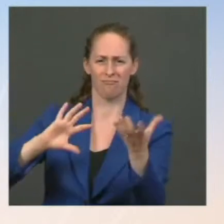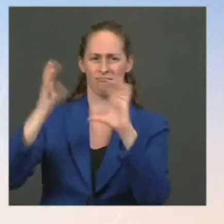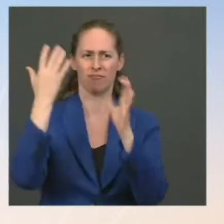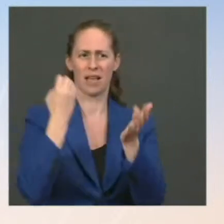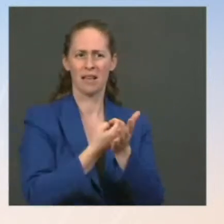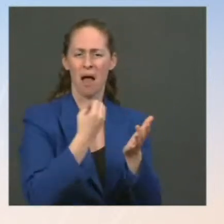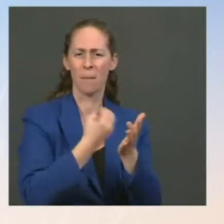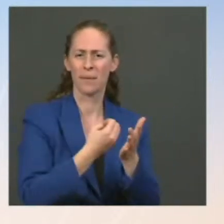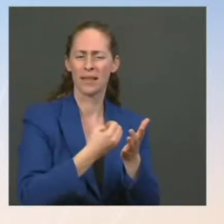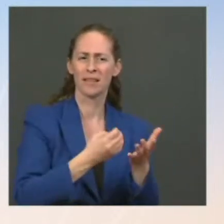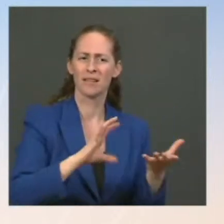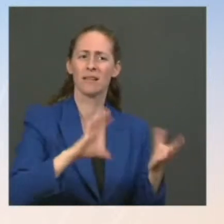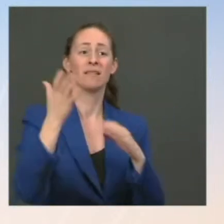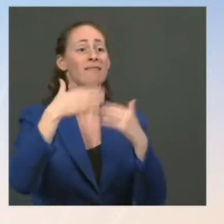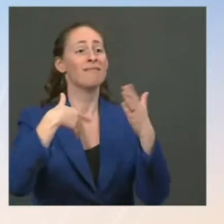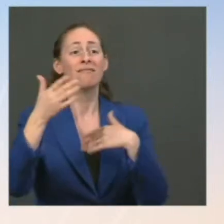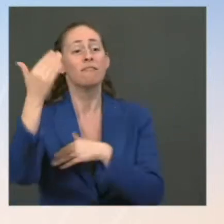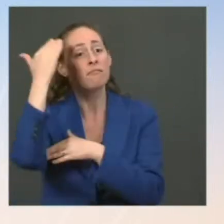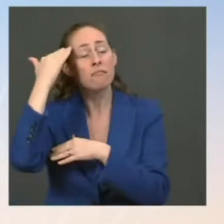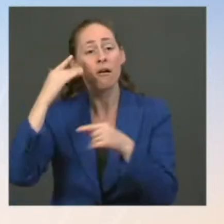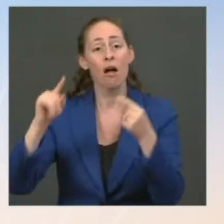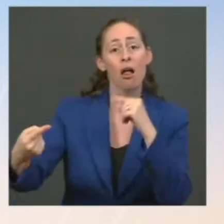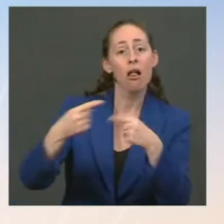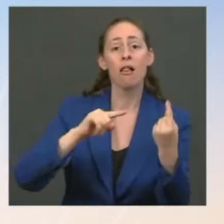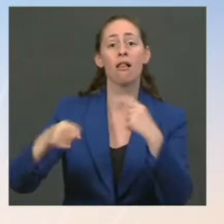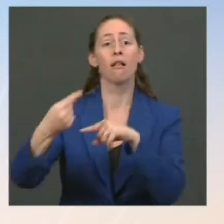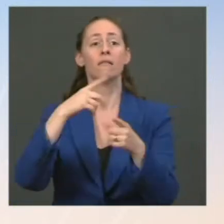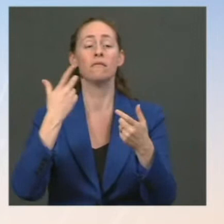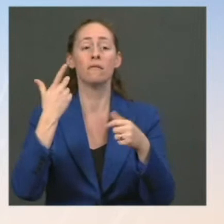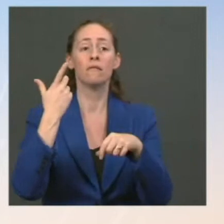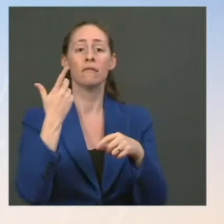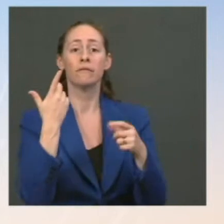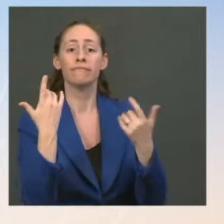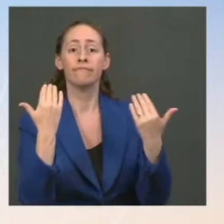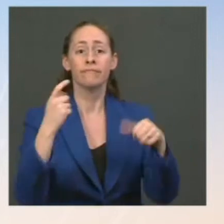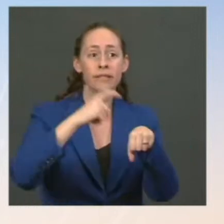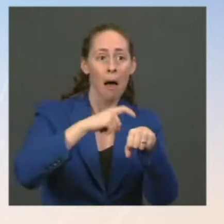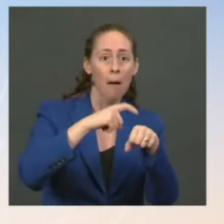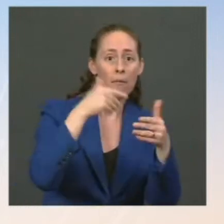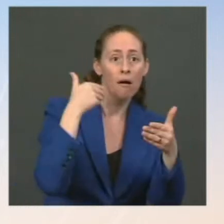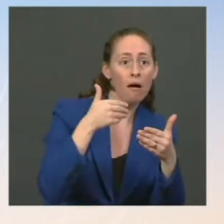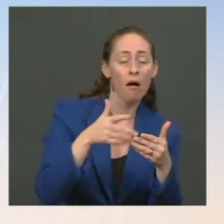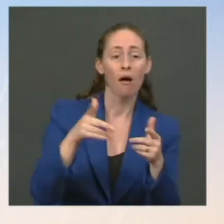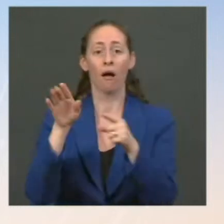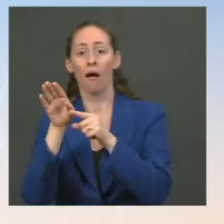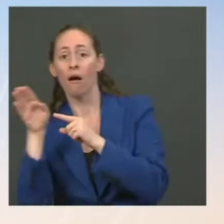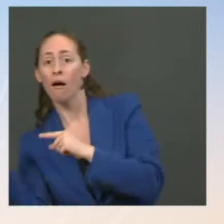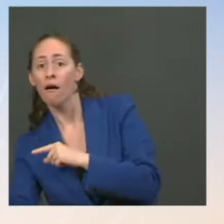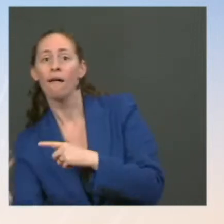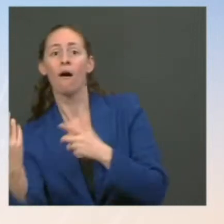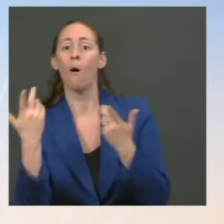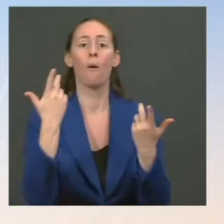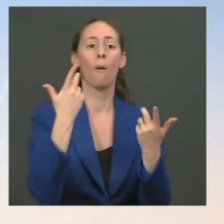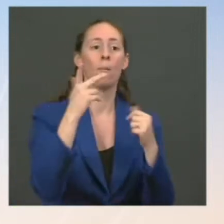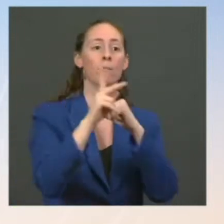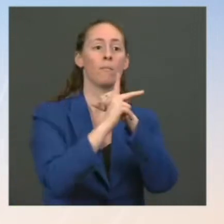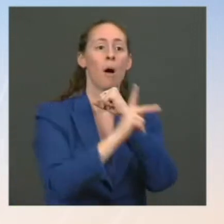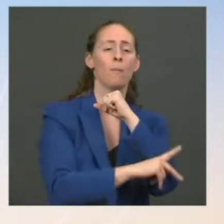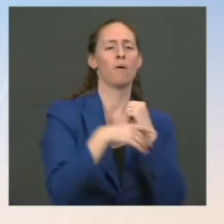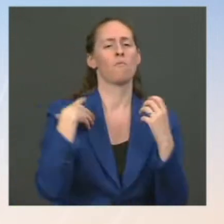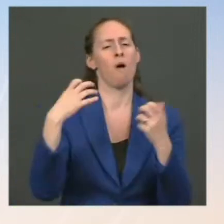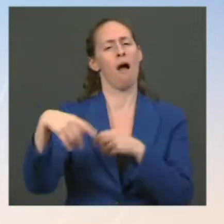about timelines and reconciliation processes and parliamentary processes, I just wanted to take a moment and remind